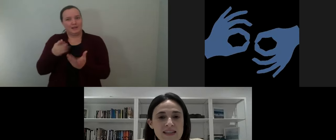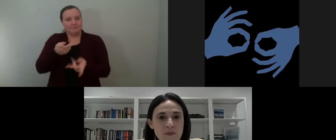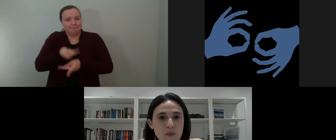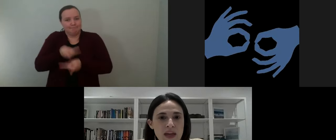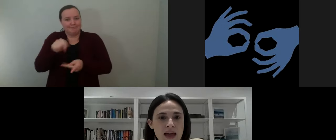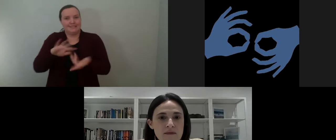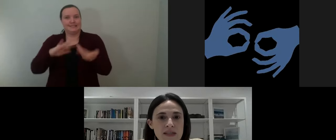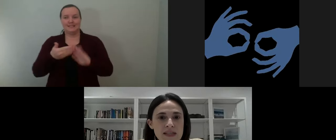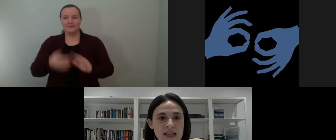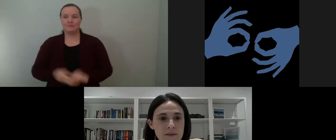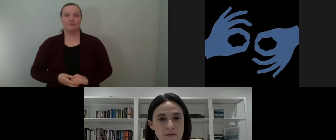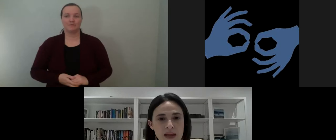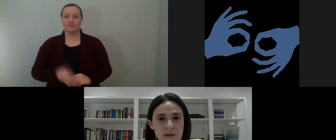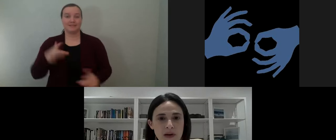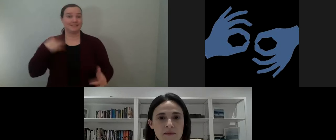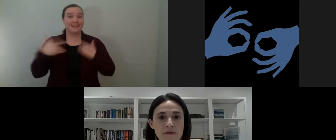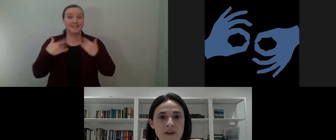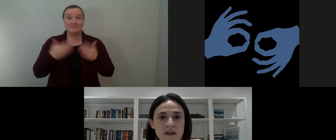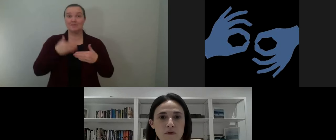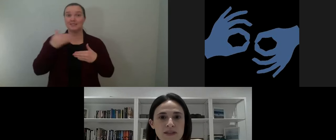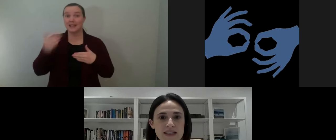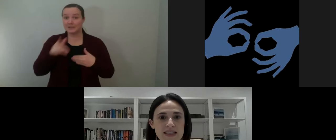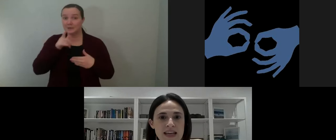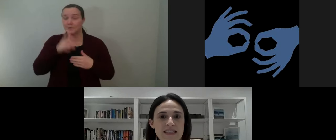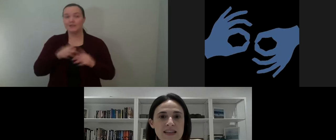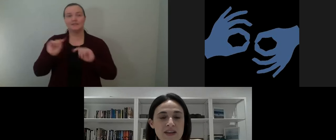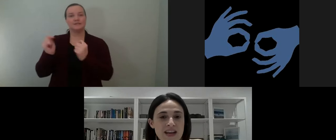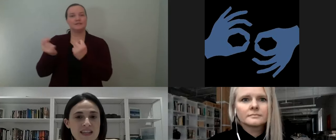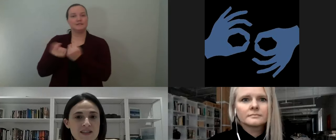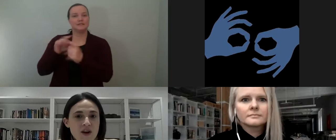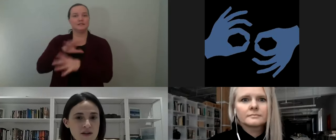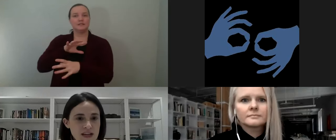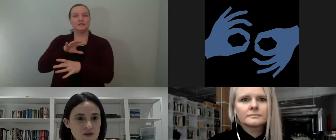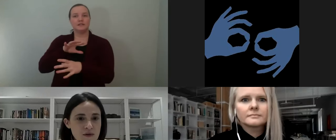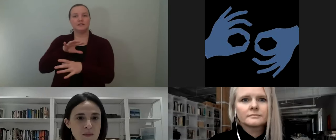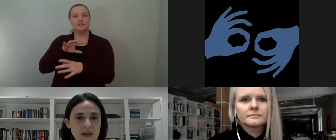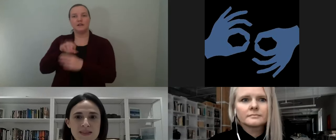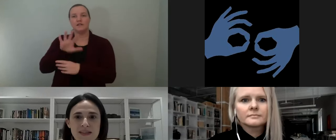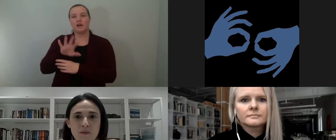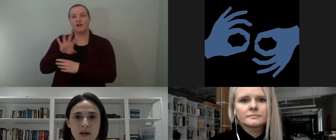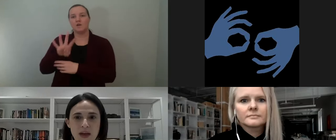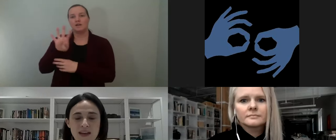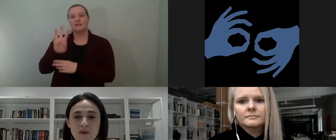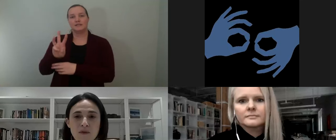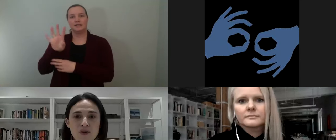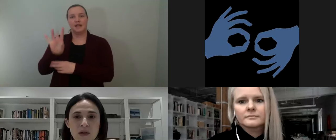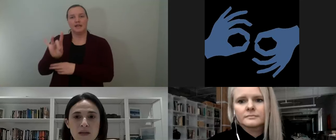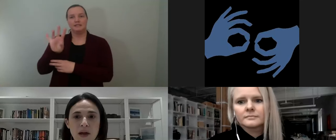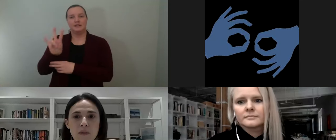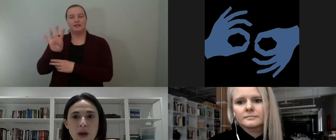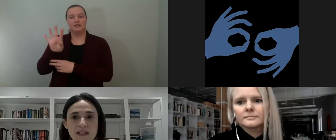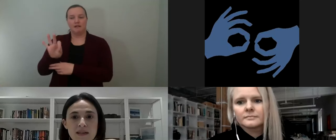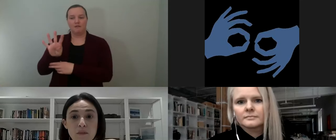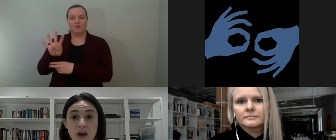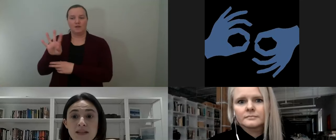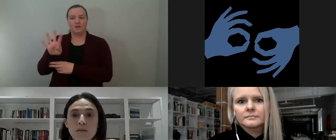Next up, we have the team made up of 5468796 Architecture, based in Winnipeg, who are joined